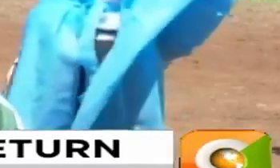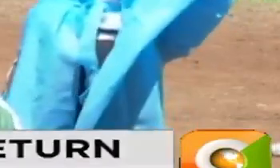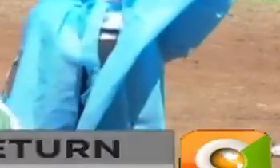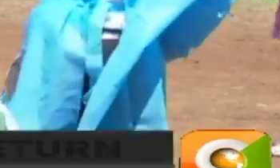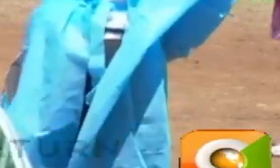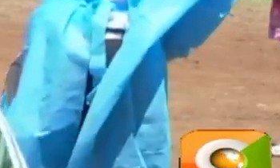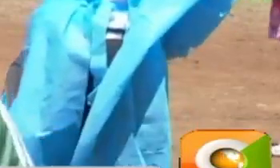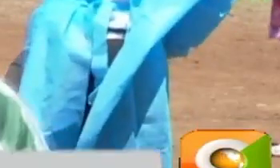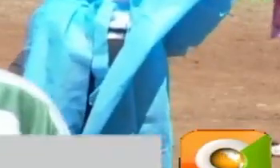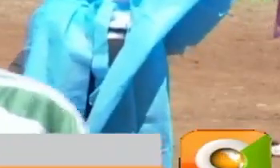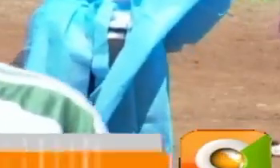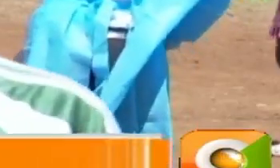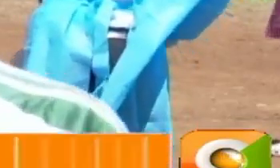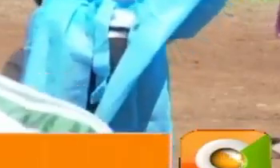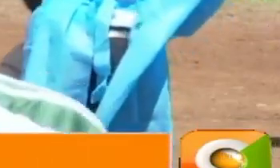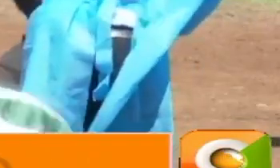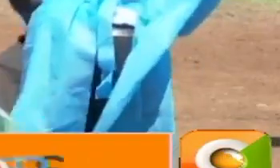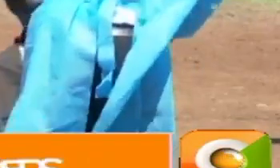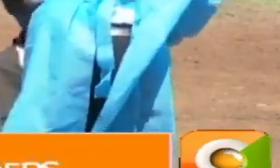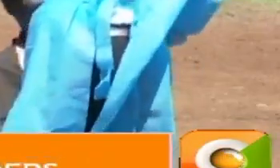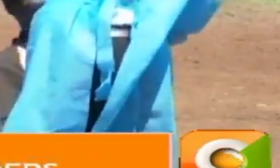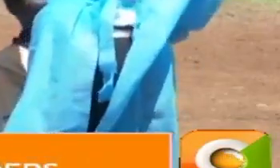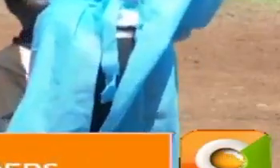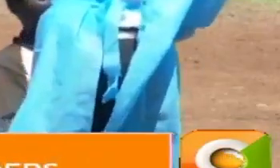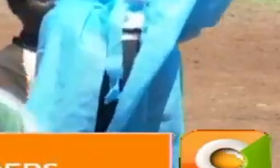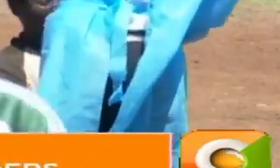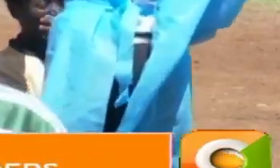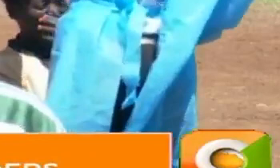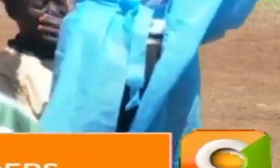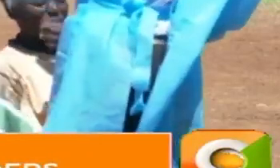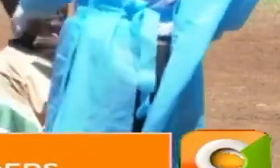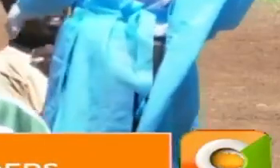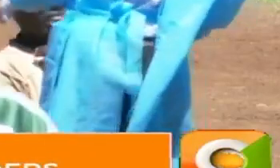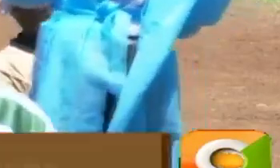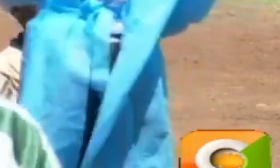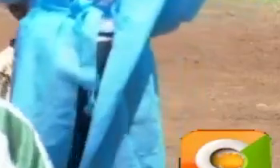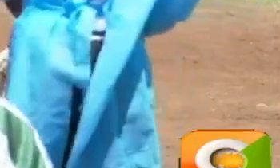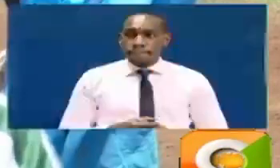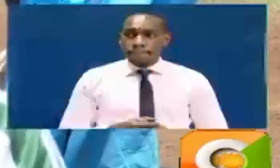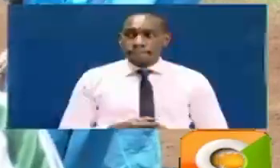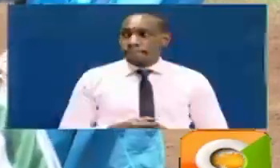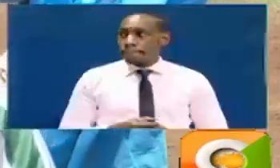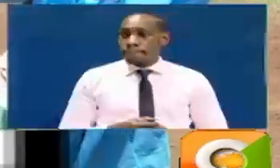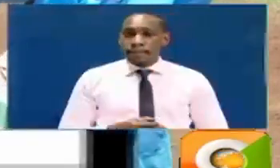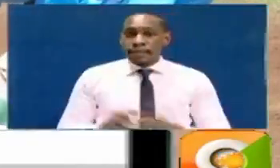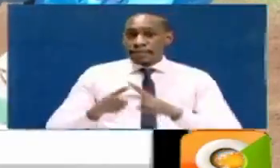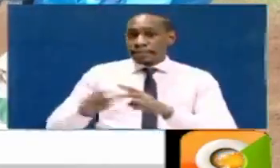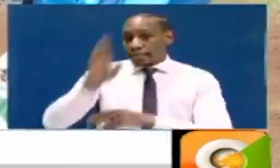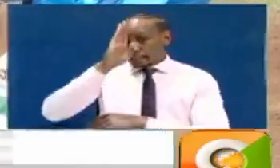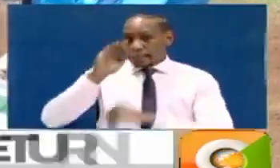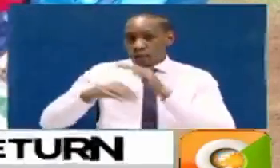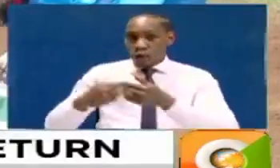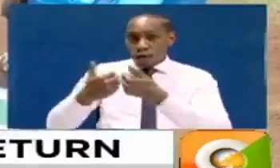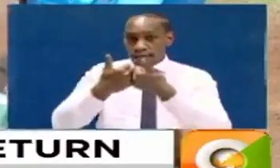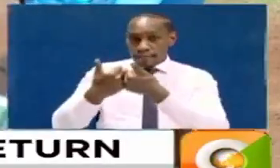Ligi ya sitena kwanza, ni kitu poa sana juu tulikuwa na wasiwasi pia, tulikuwa na sikini kama itaanza soon, but tunashukuru inaanza on Sunday game